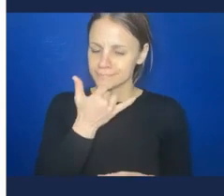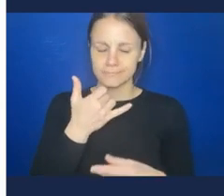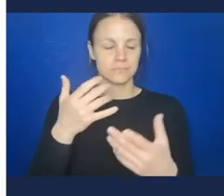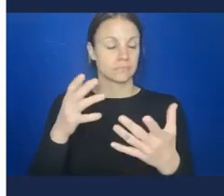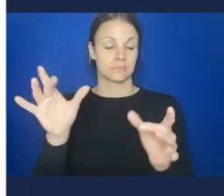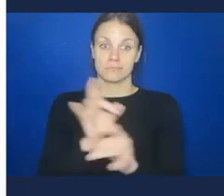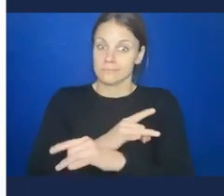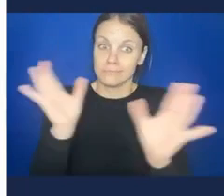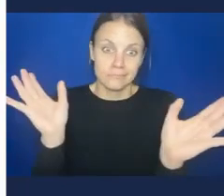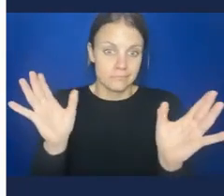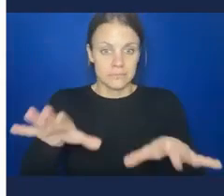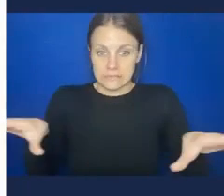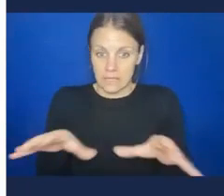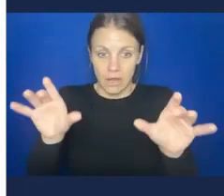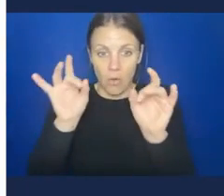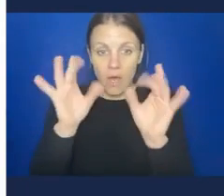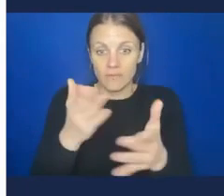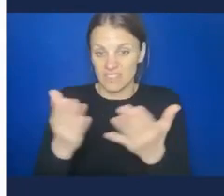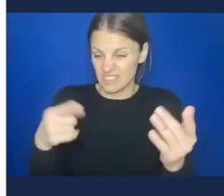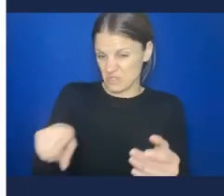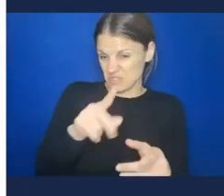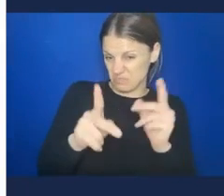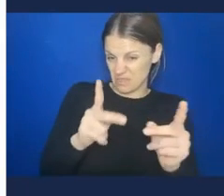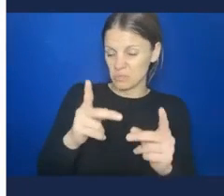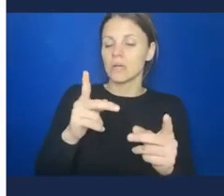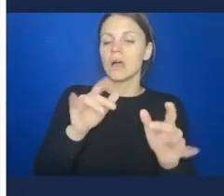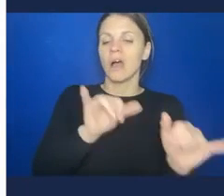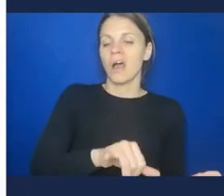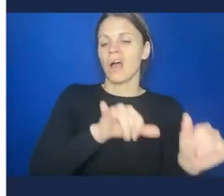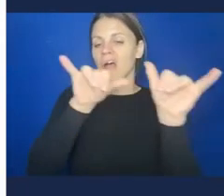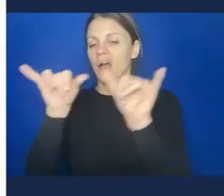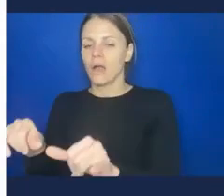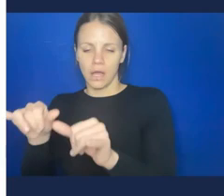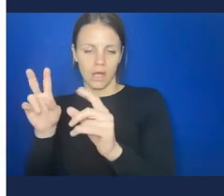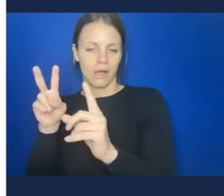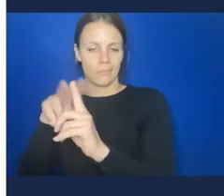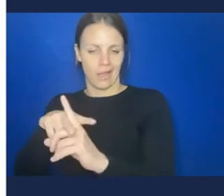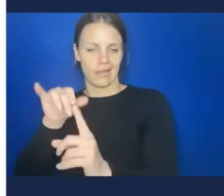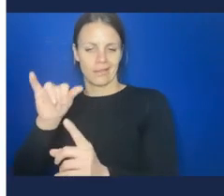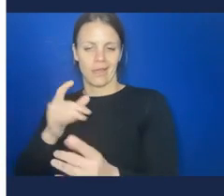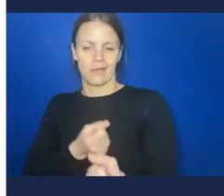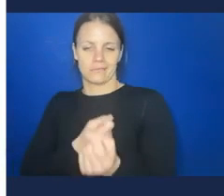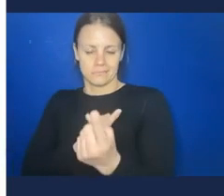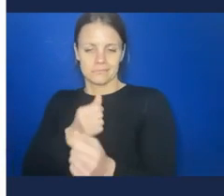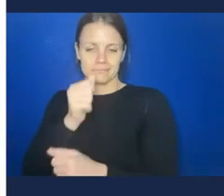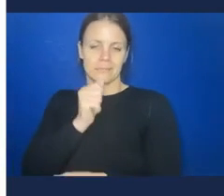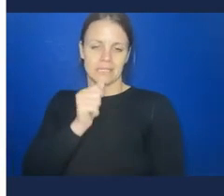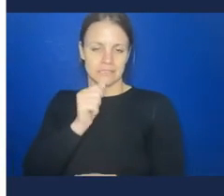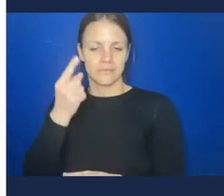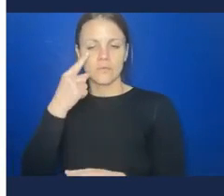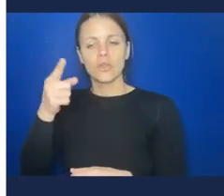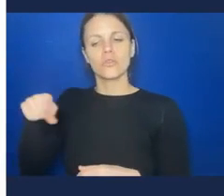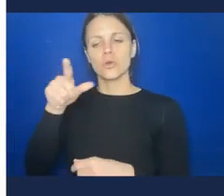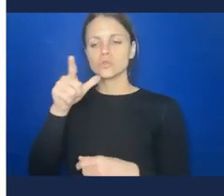horrible, horrendous, violent things, then maybe we should also be able to hold that compassion and patience for folks